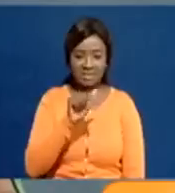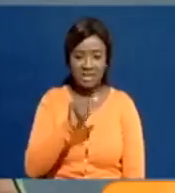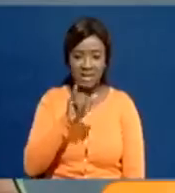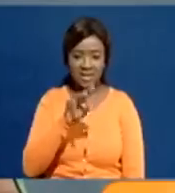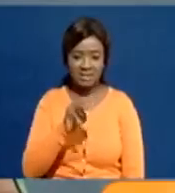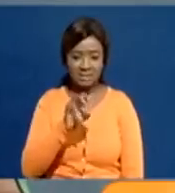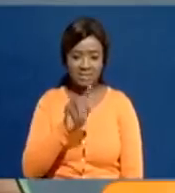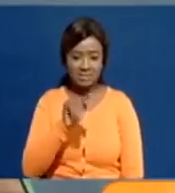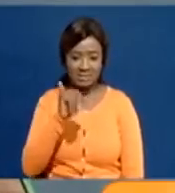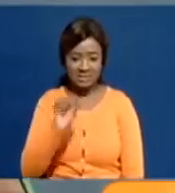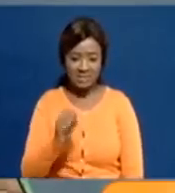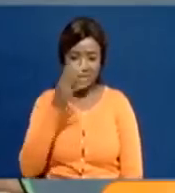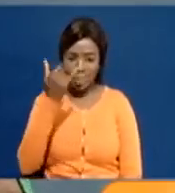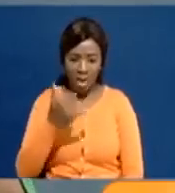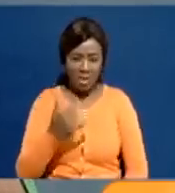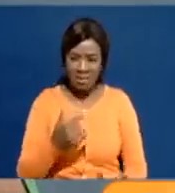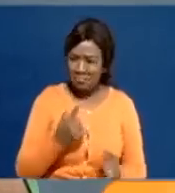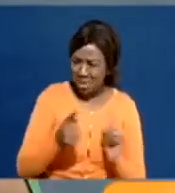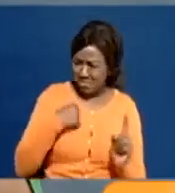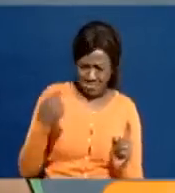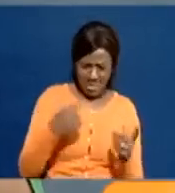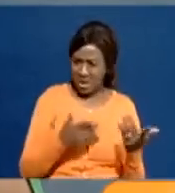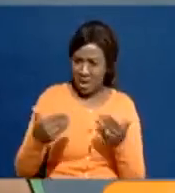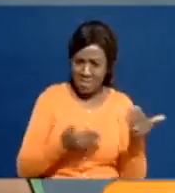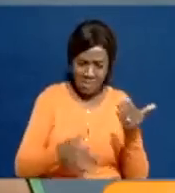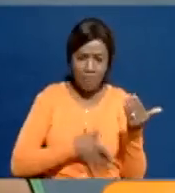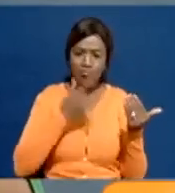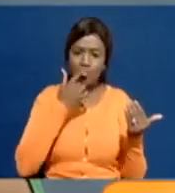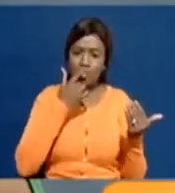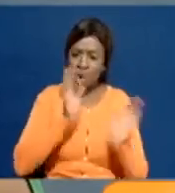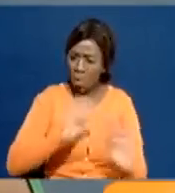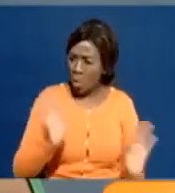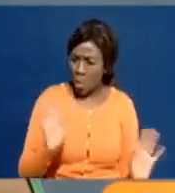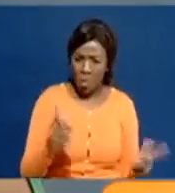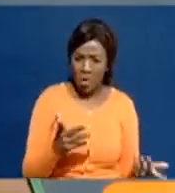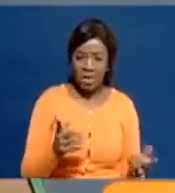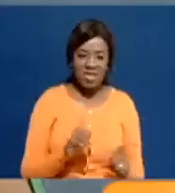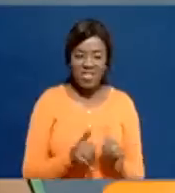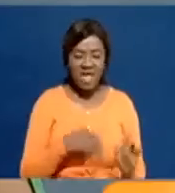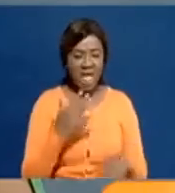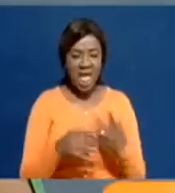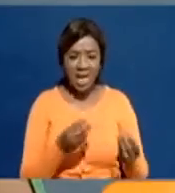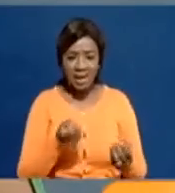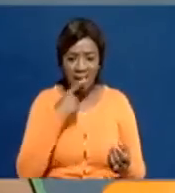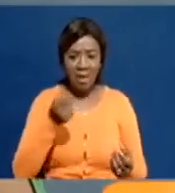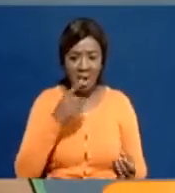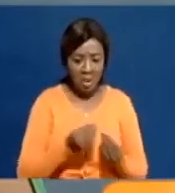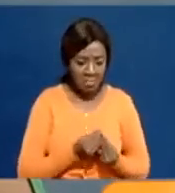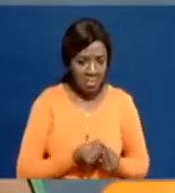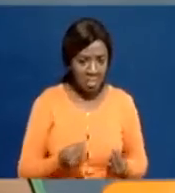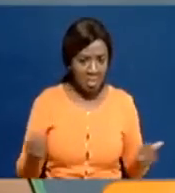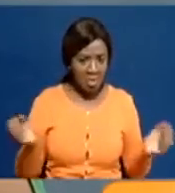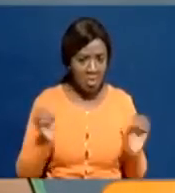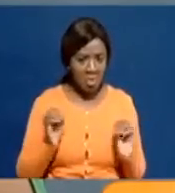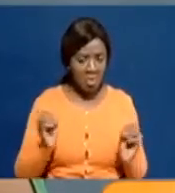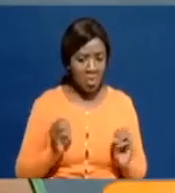breastfeeding. My child is not, so I'm not breastfeeding. And so I took antibiotics for 3 days, and no, that was not it. And so